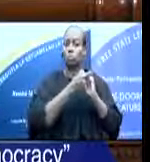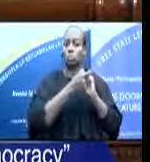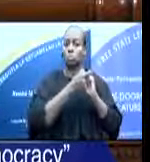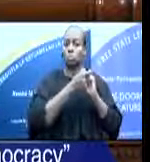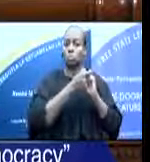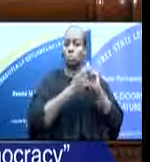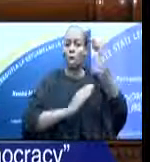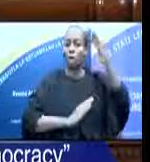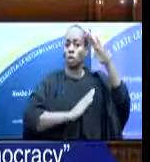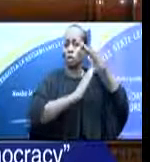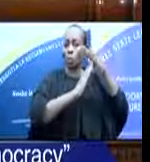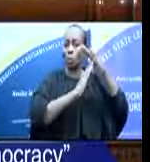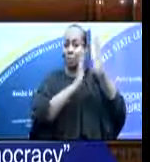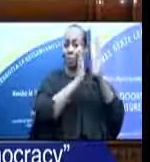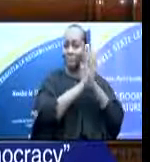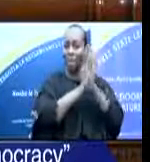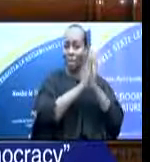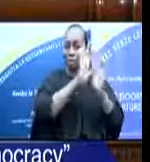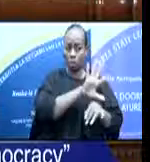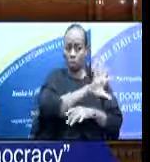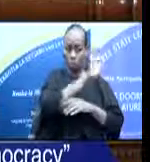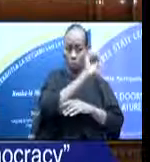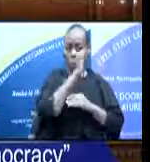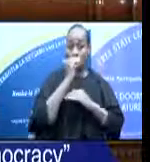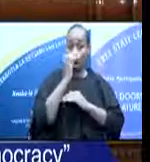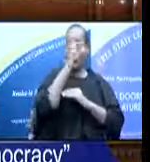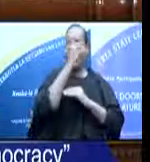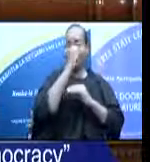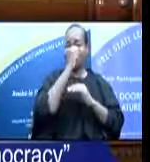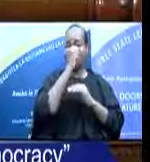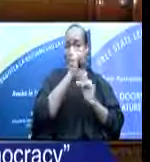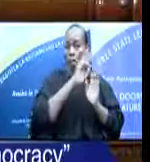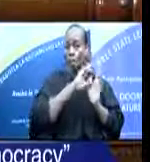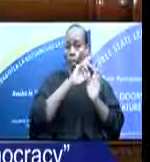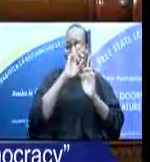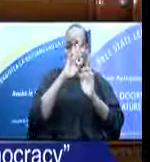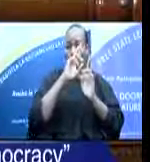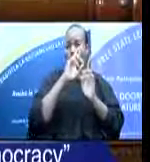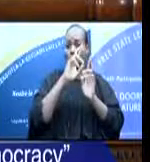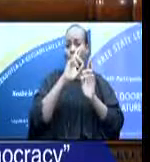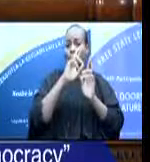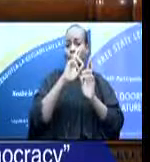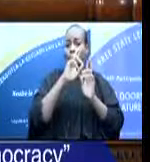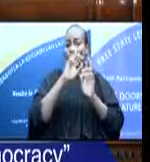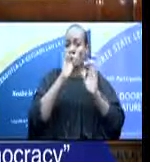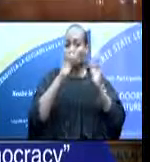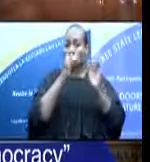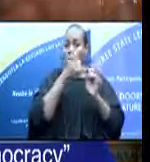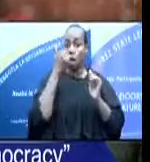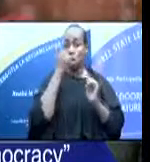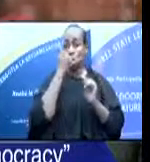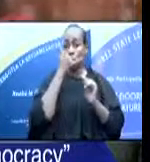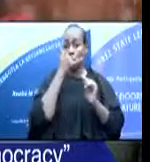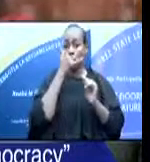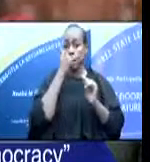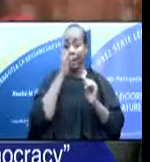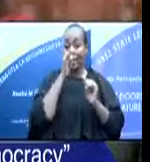top 10 ranking of countries with the highest reported economic crime in the world.